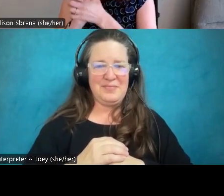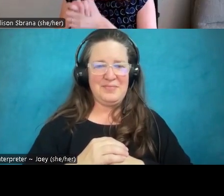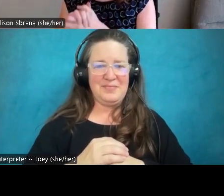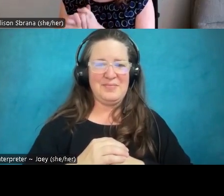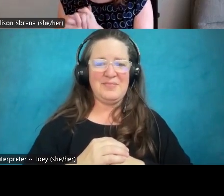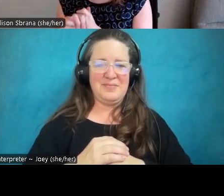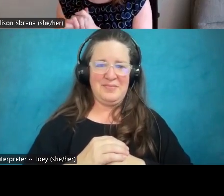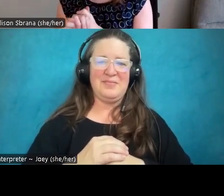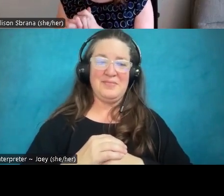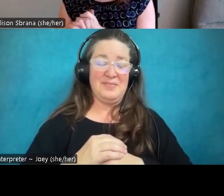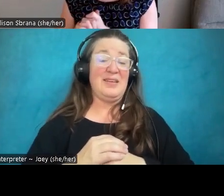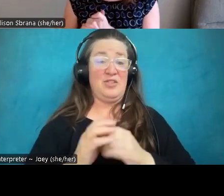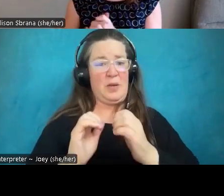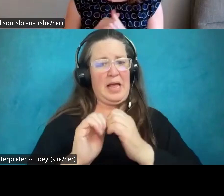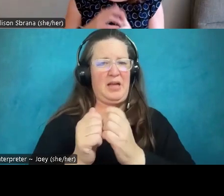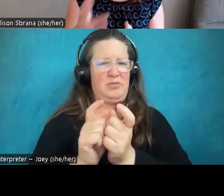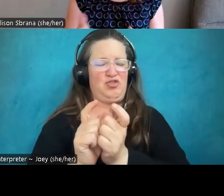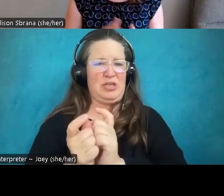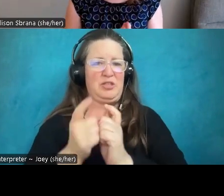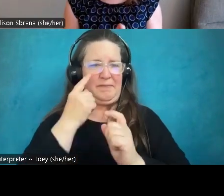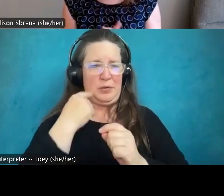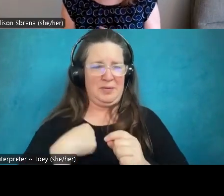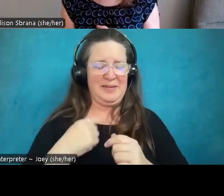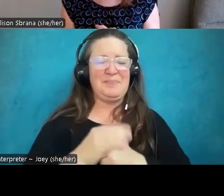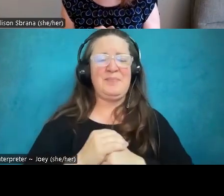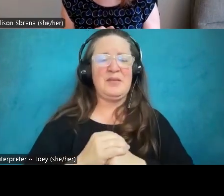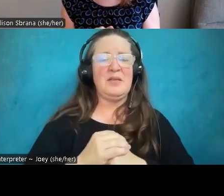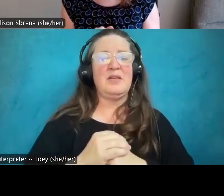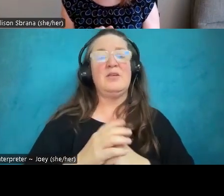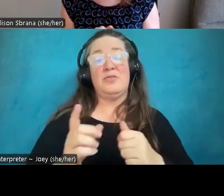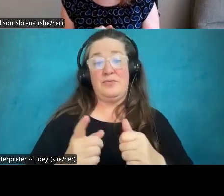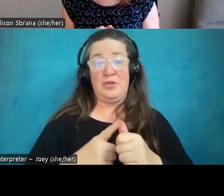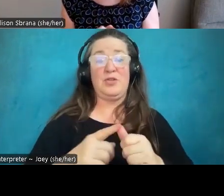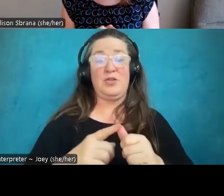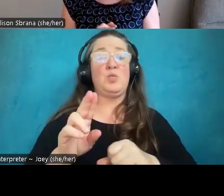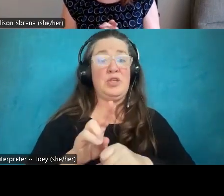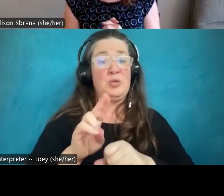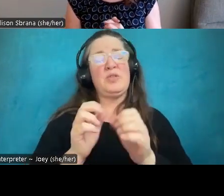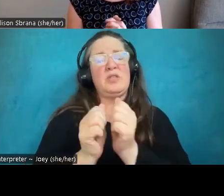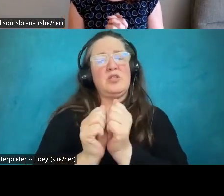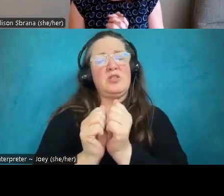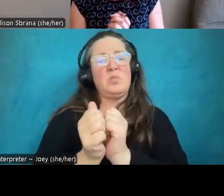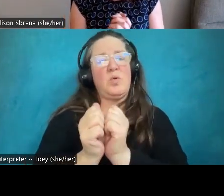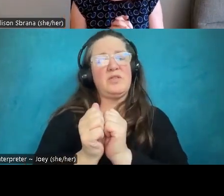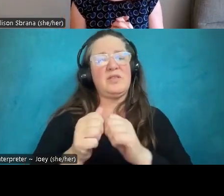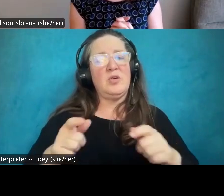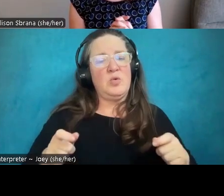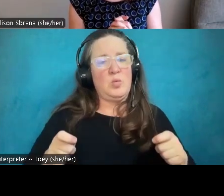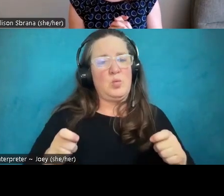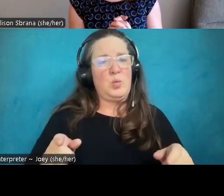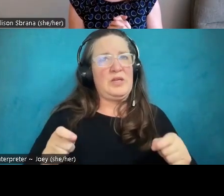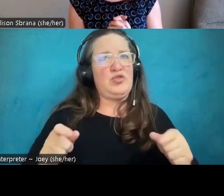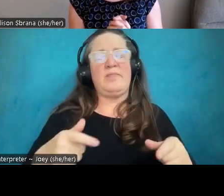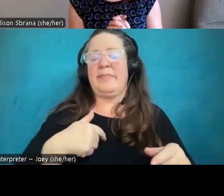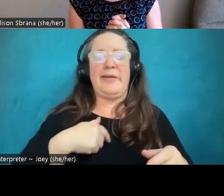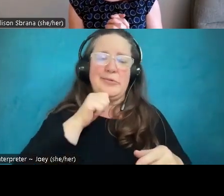So how did we adapt? Well, first of all, like I said, we used these sports wheelchairs. I don't usually use a wheelchair in